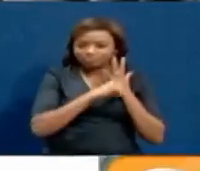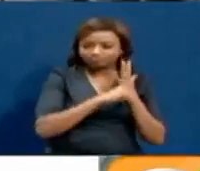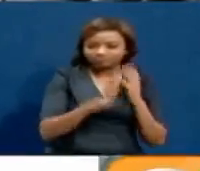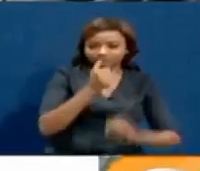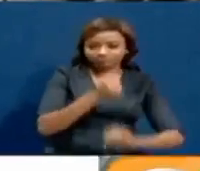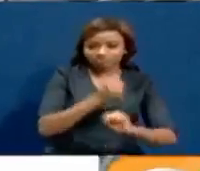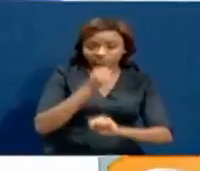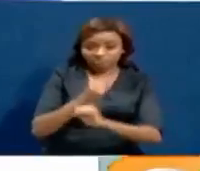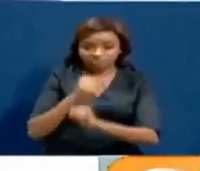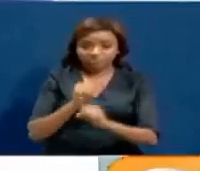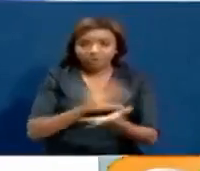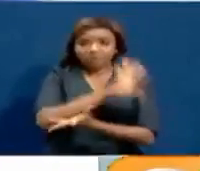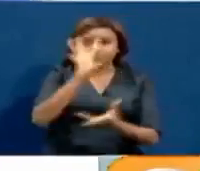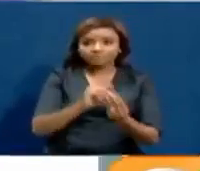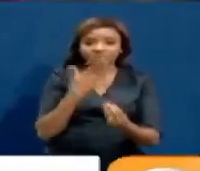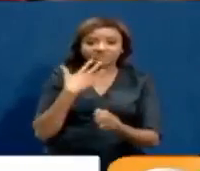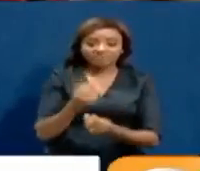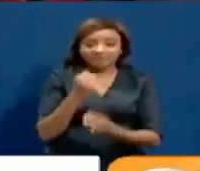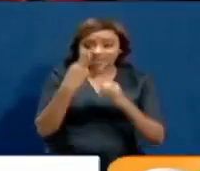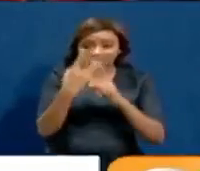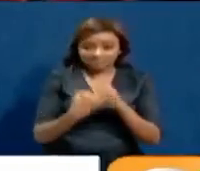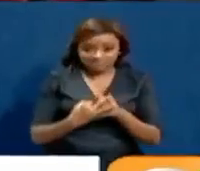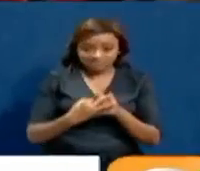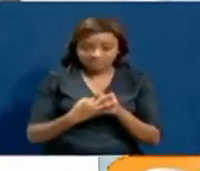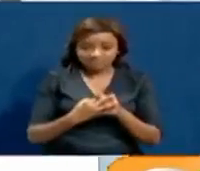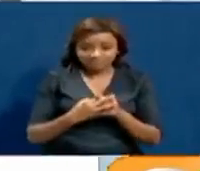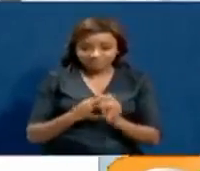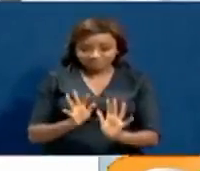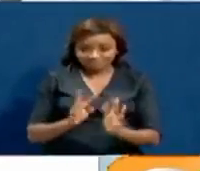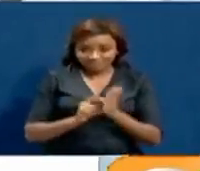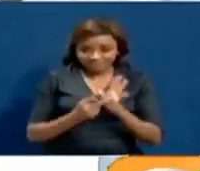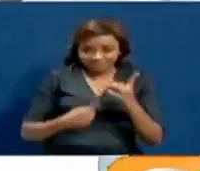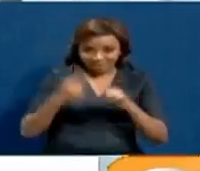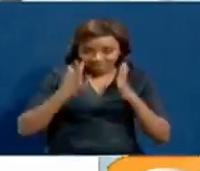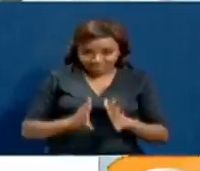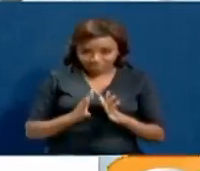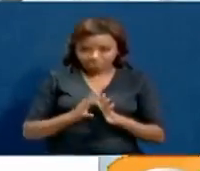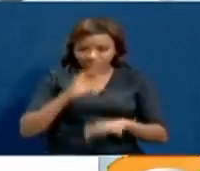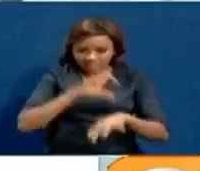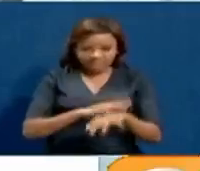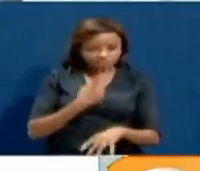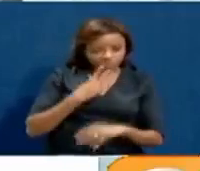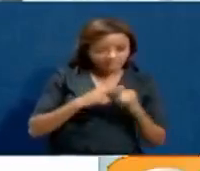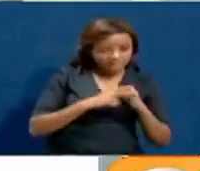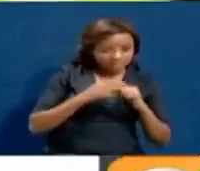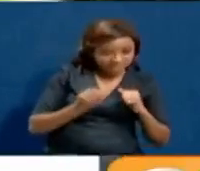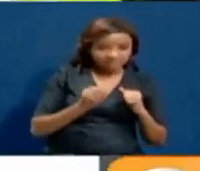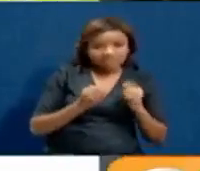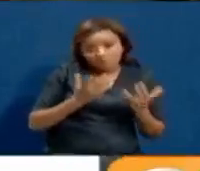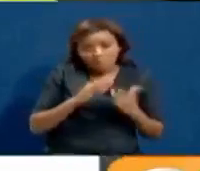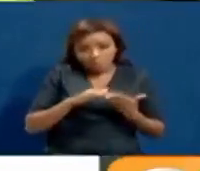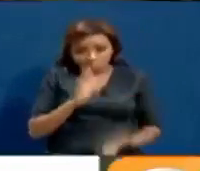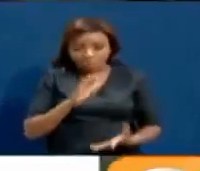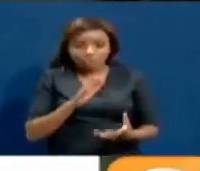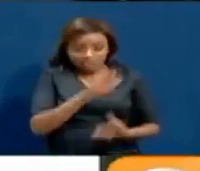are a total of 538 up for grabs. Thus, the winner is the candidate that wins 270 or